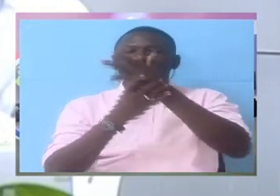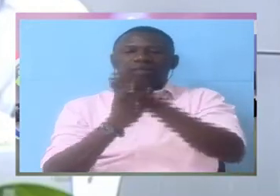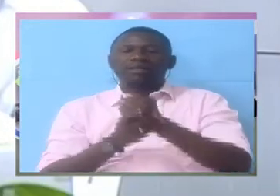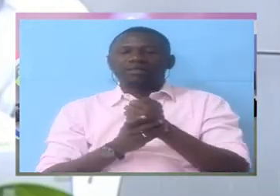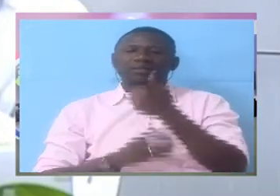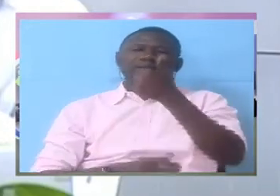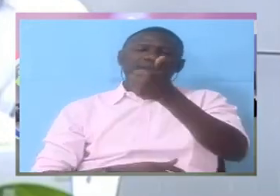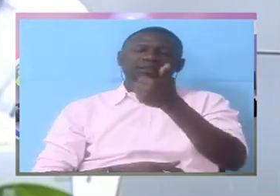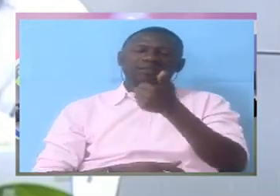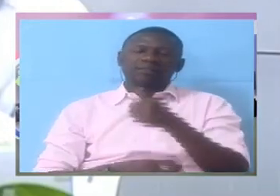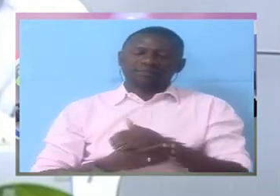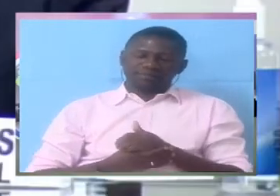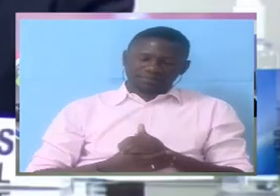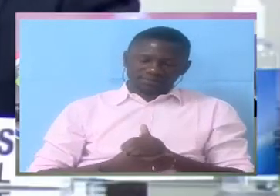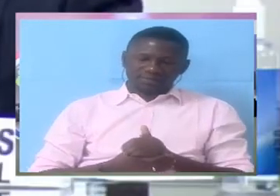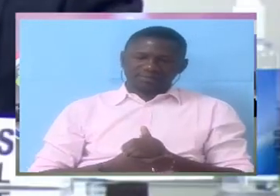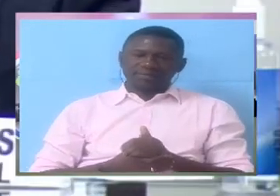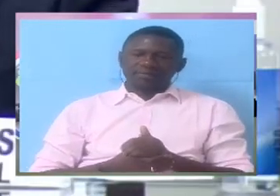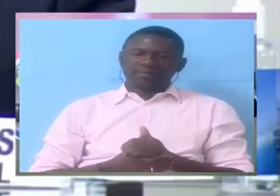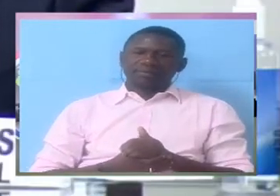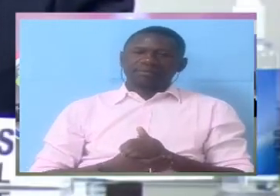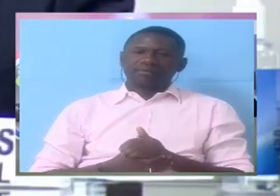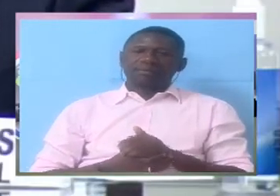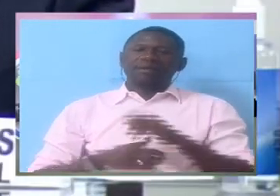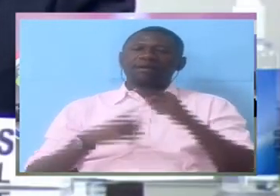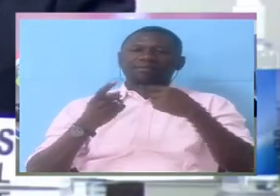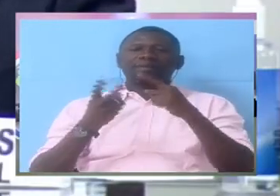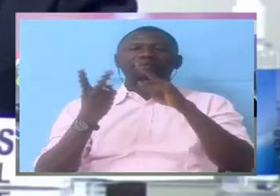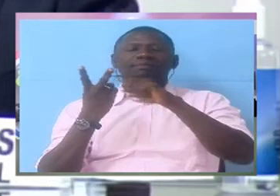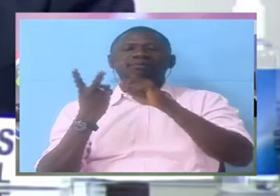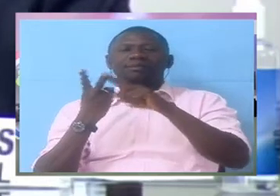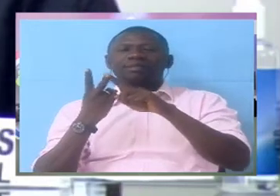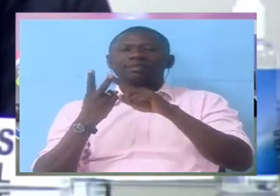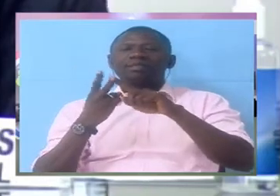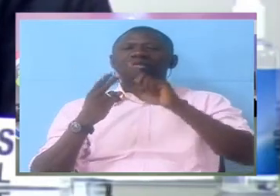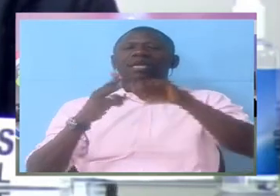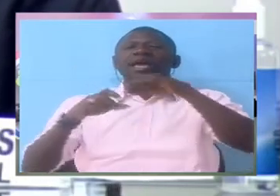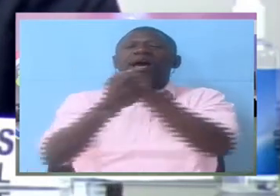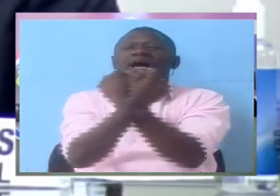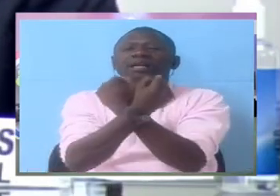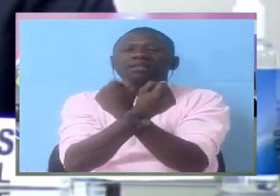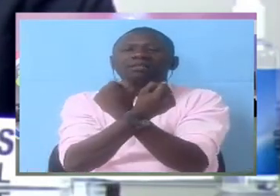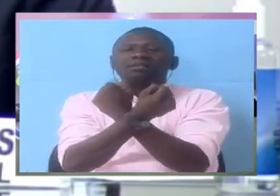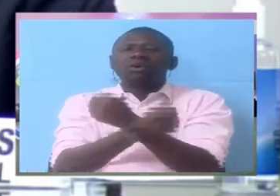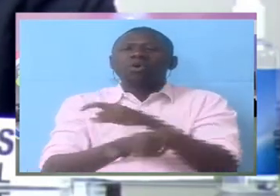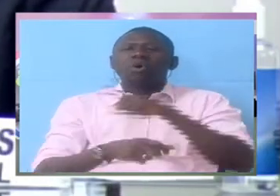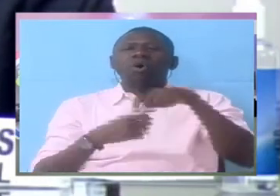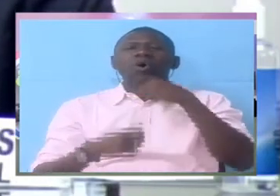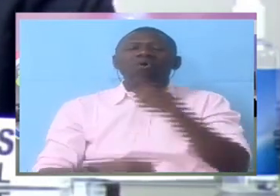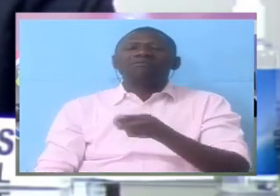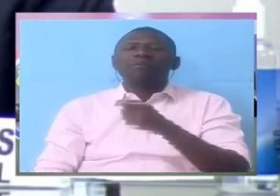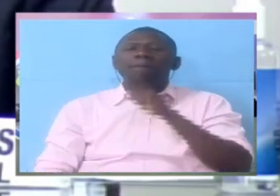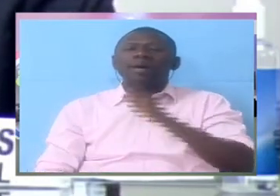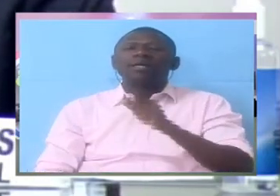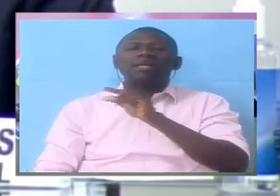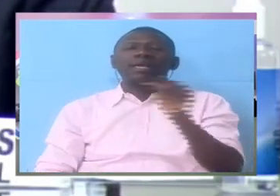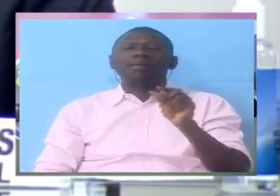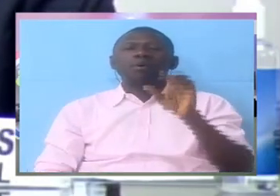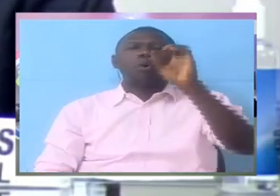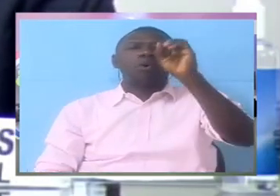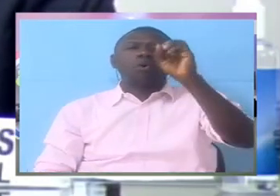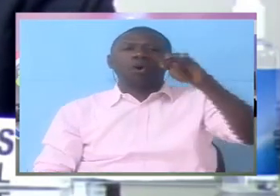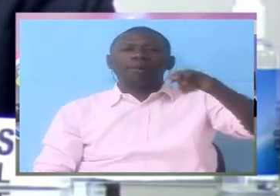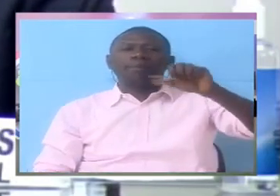And then the arrest of Omar Jata. And walam fana be ko na walam mutaro menketa Omar Jata